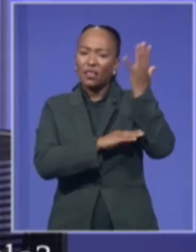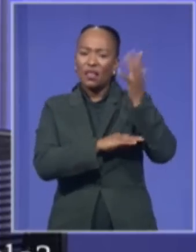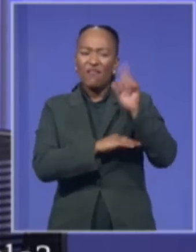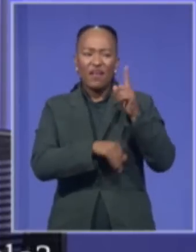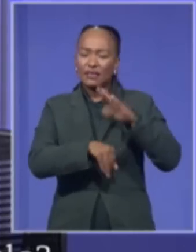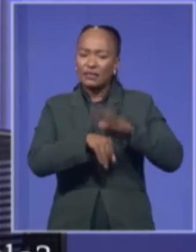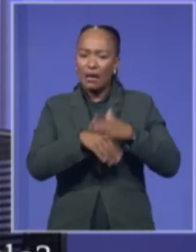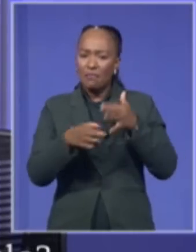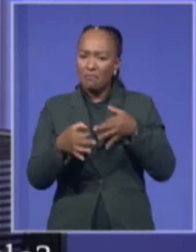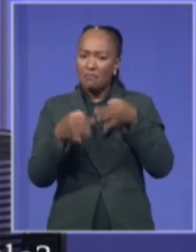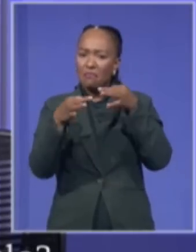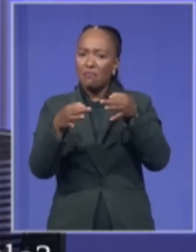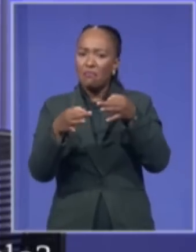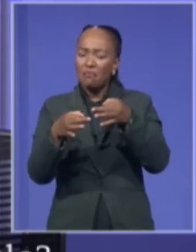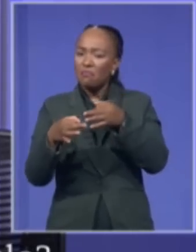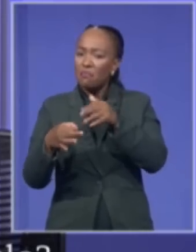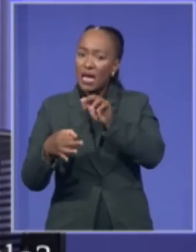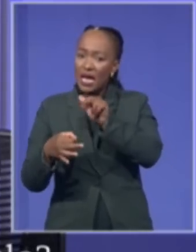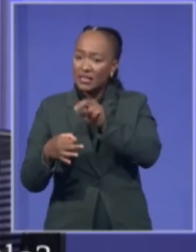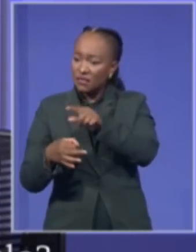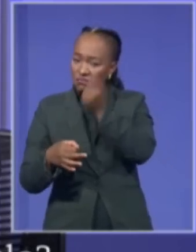le ANC bothata bo bile kae?